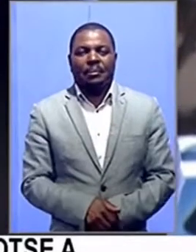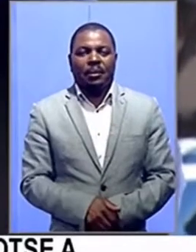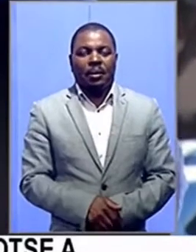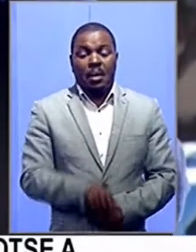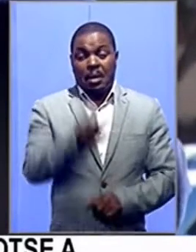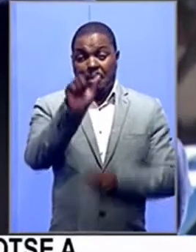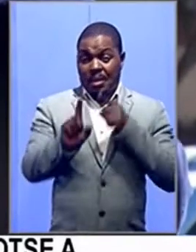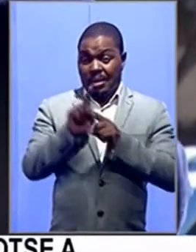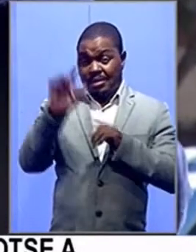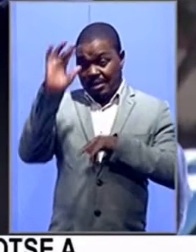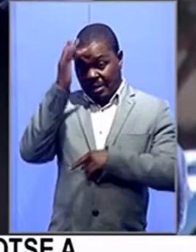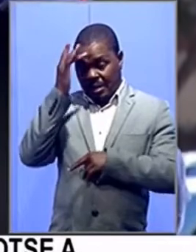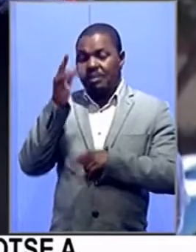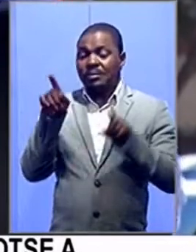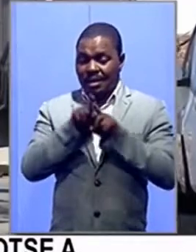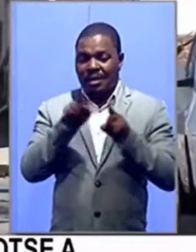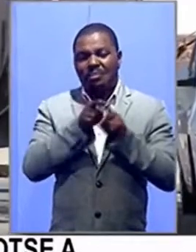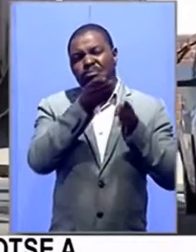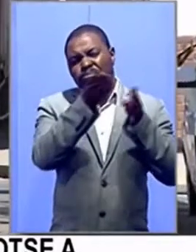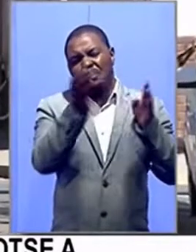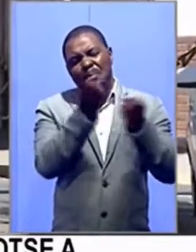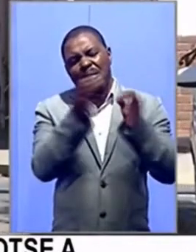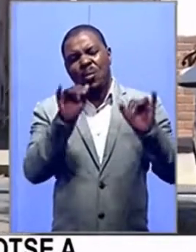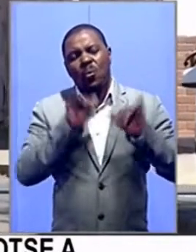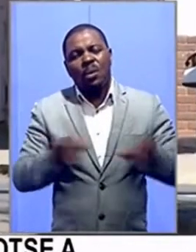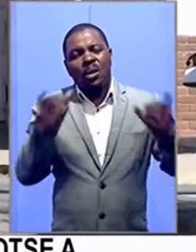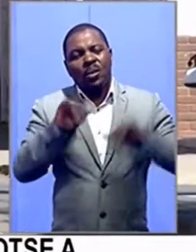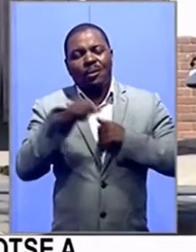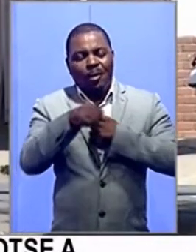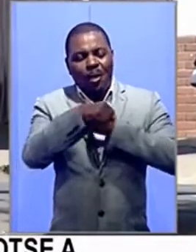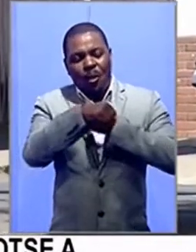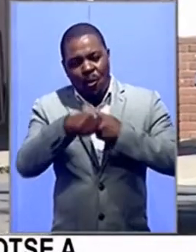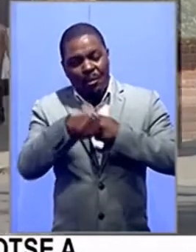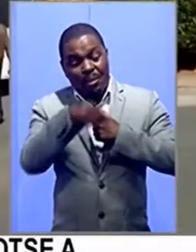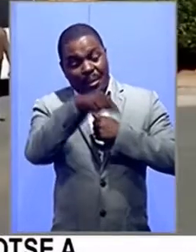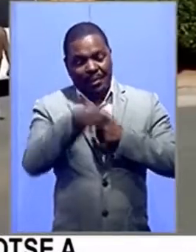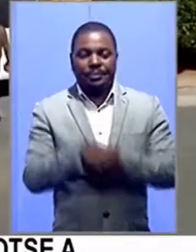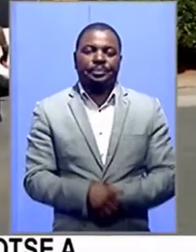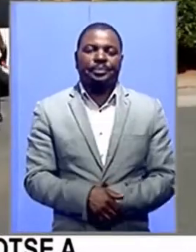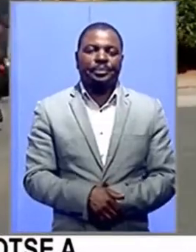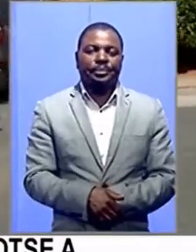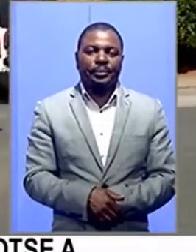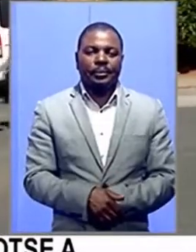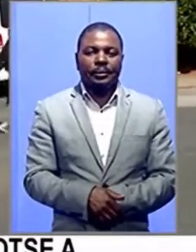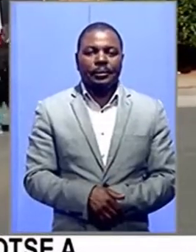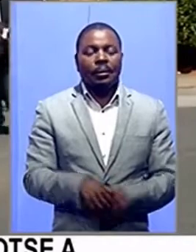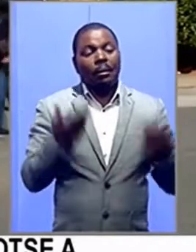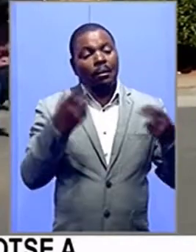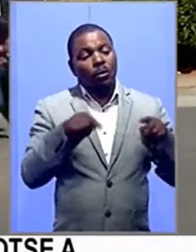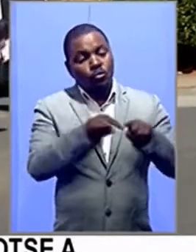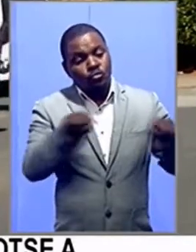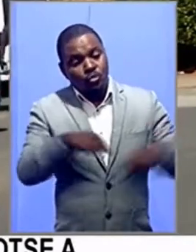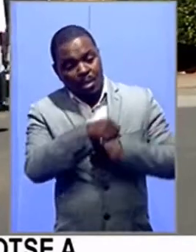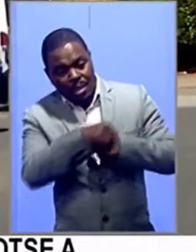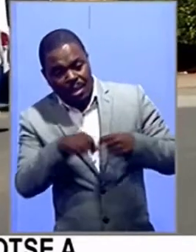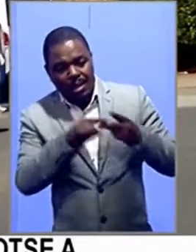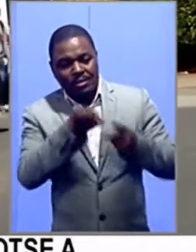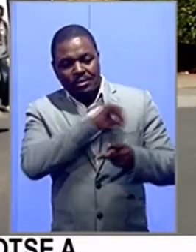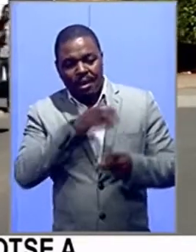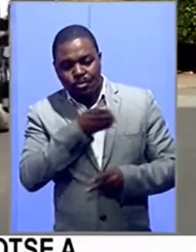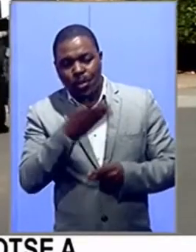Mokudi enwa ke e mong wa ba bangata ba emetseng ho etswa operation sepetleleng sena. There's no theater staff.